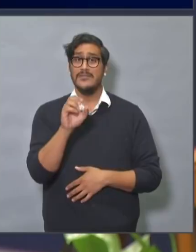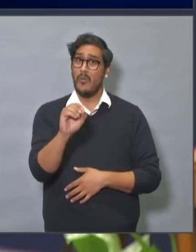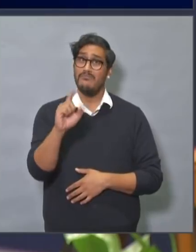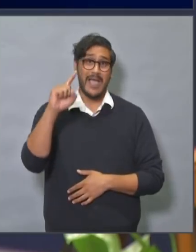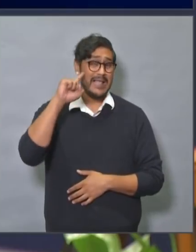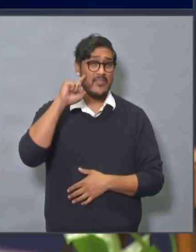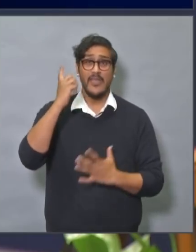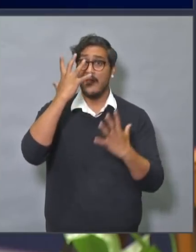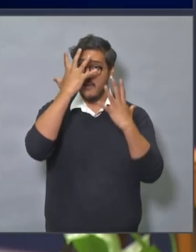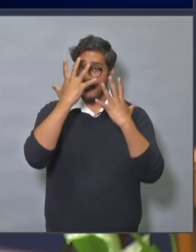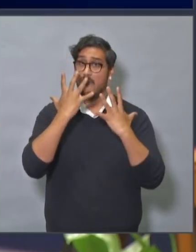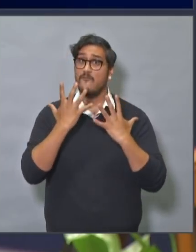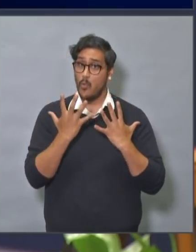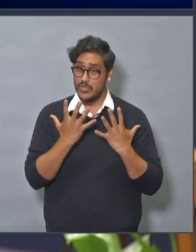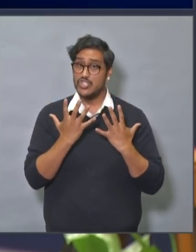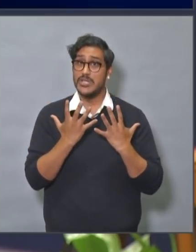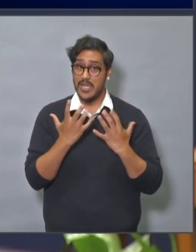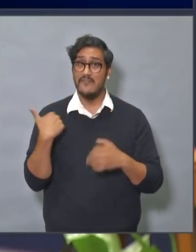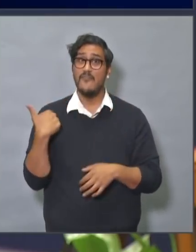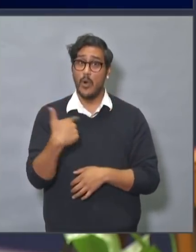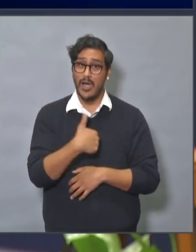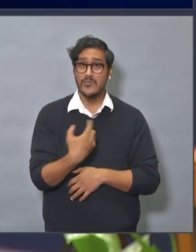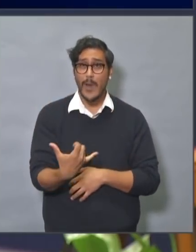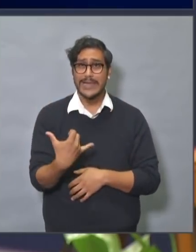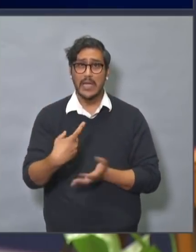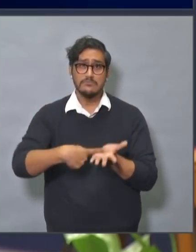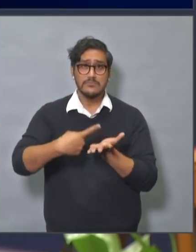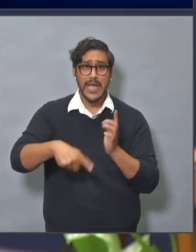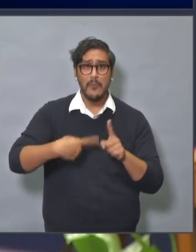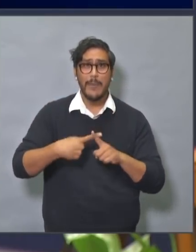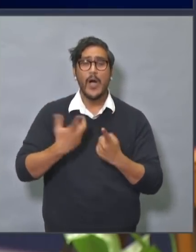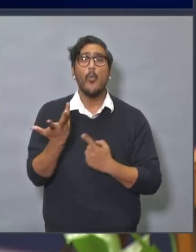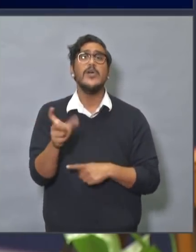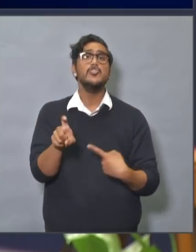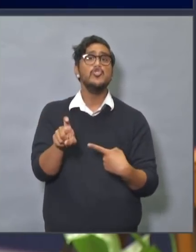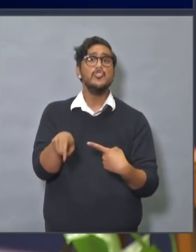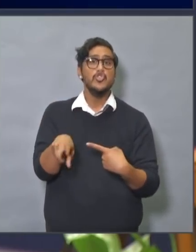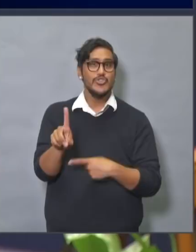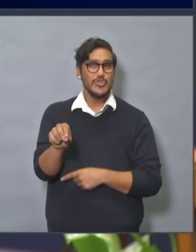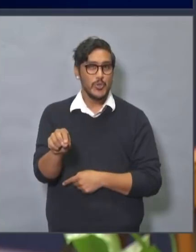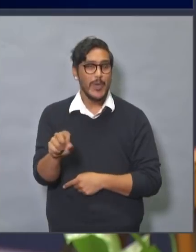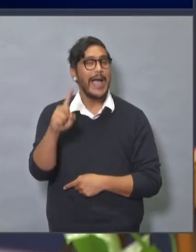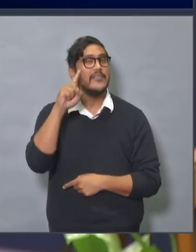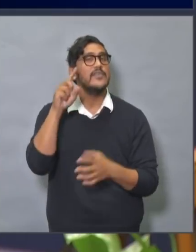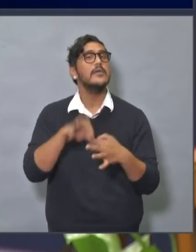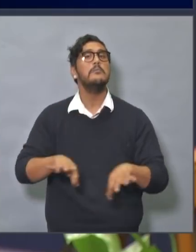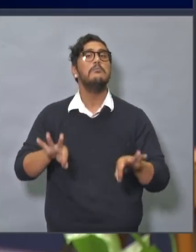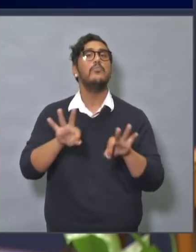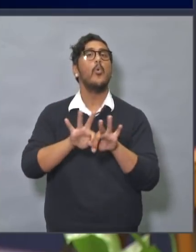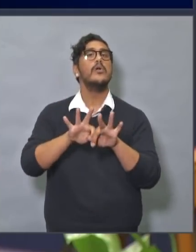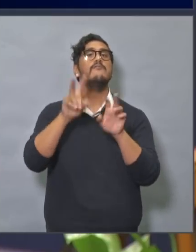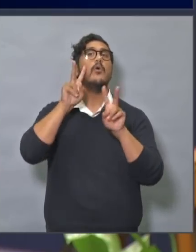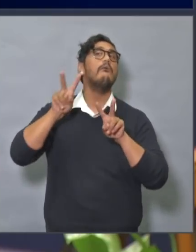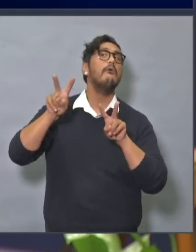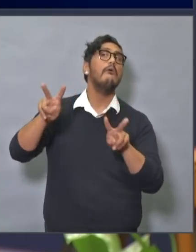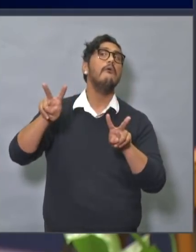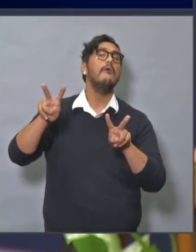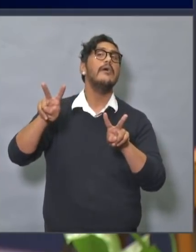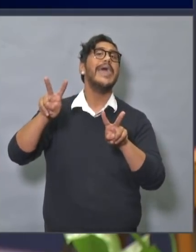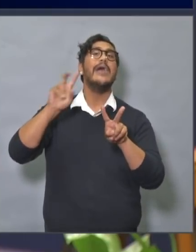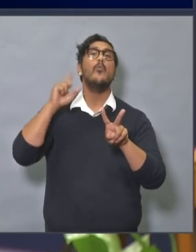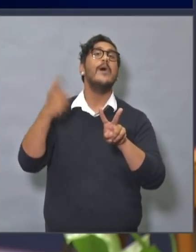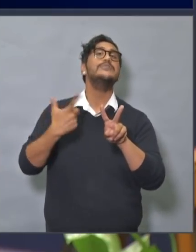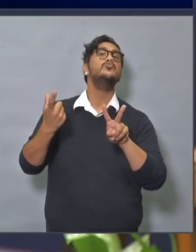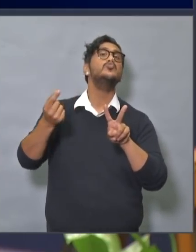unfortunate for us to be debating what we should have done. I think it's important for us to look forward and recognize what we need to do, and that